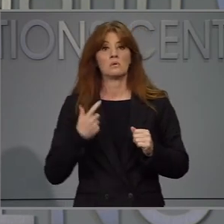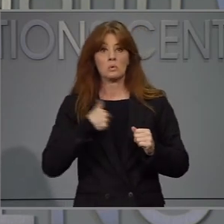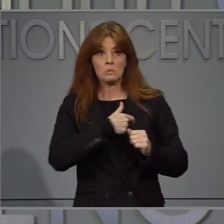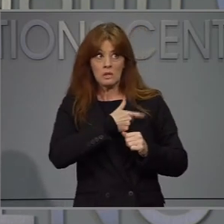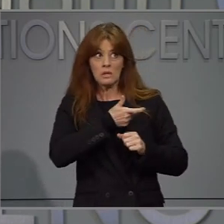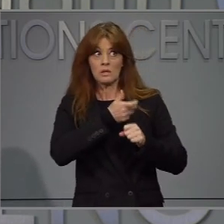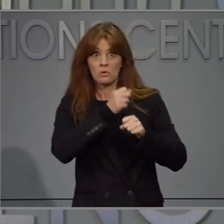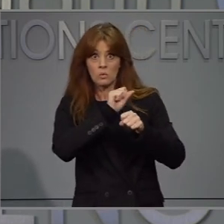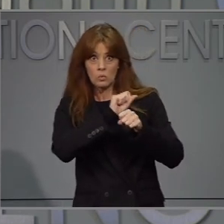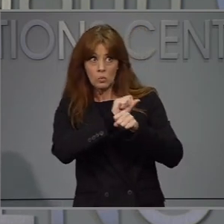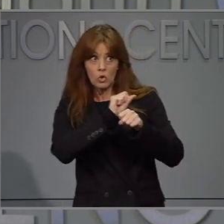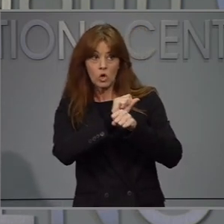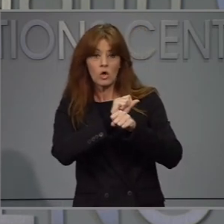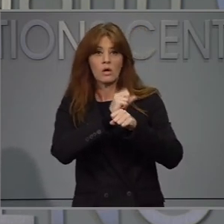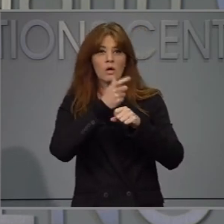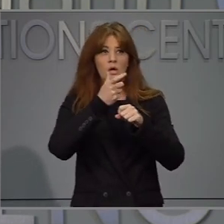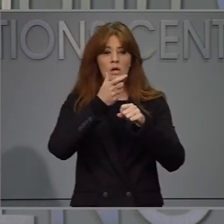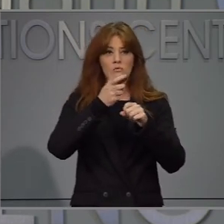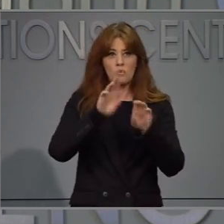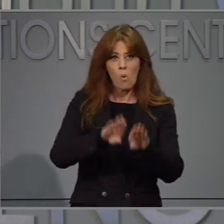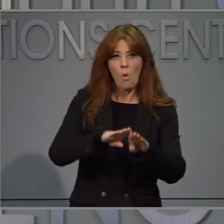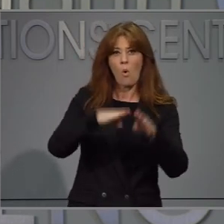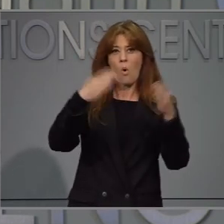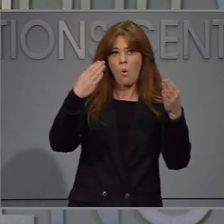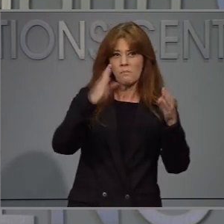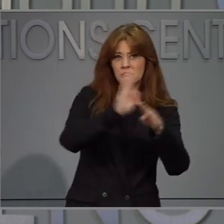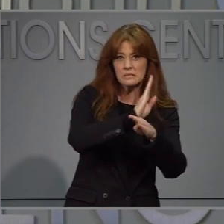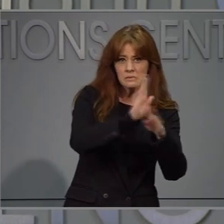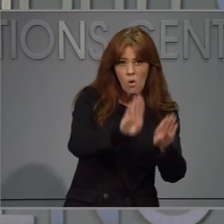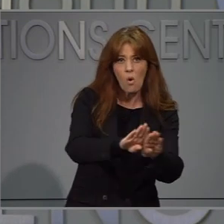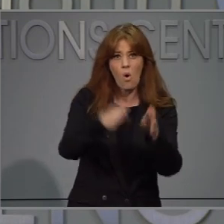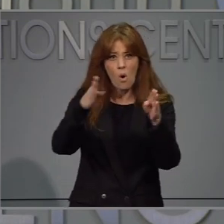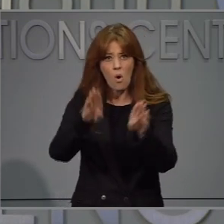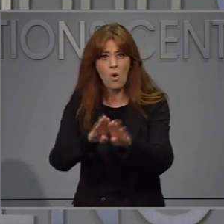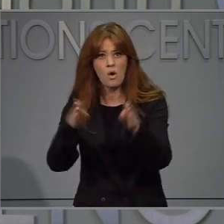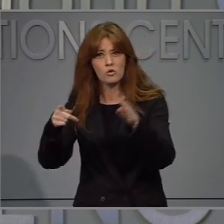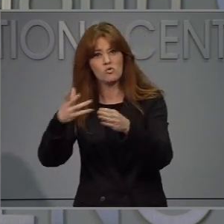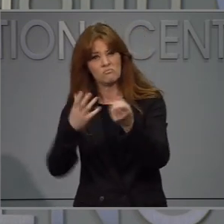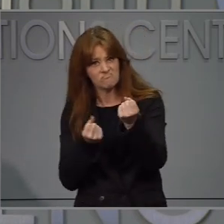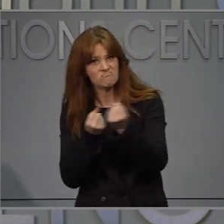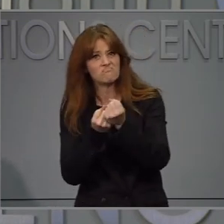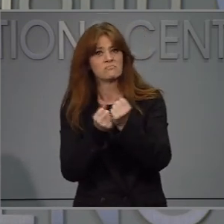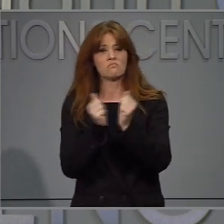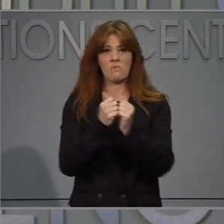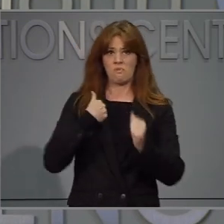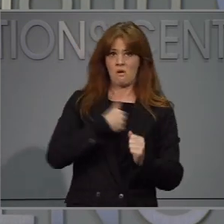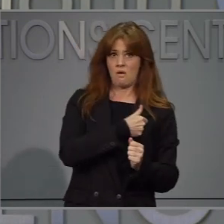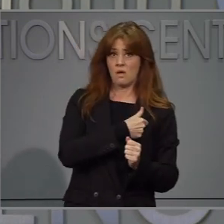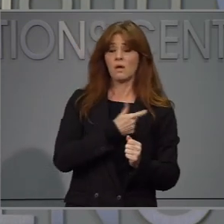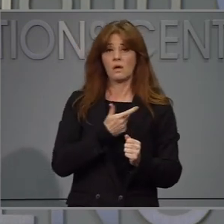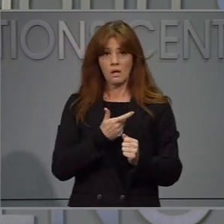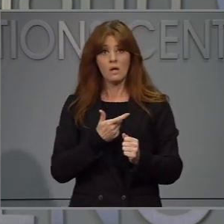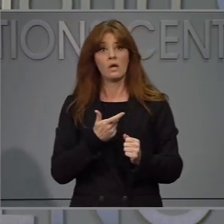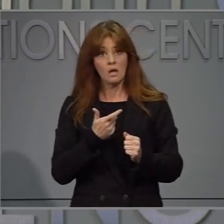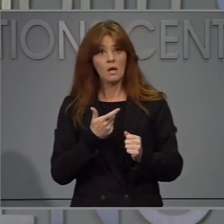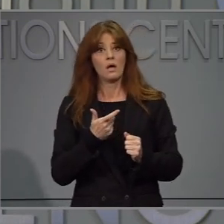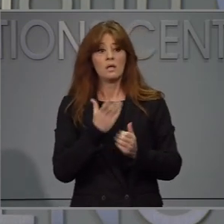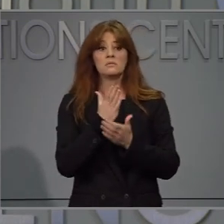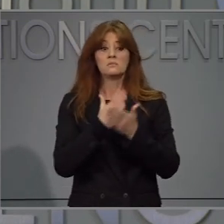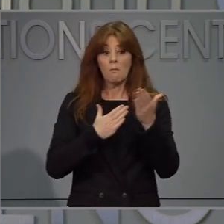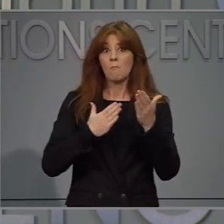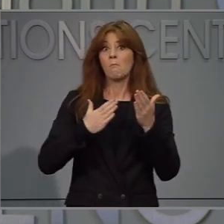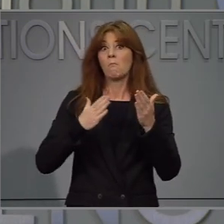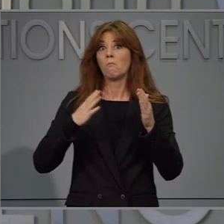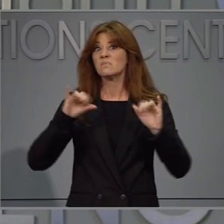to reignite the economy, that you, the people, are with us. Even as we ease